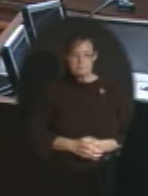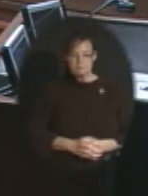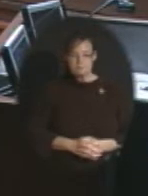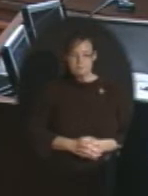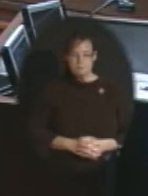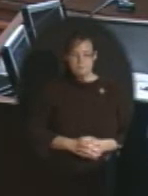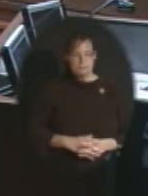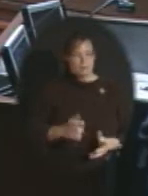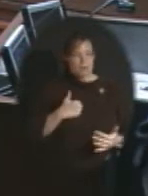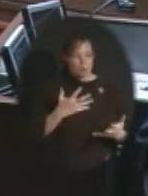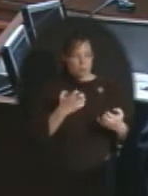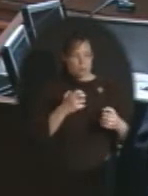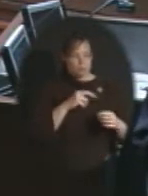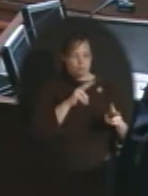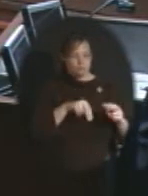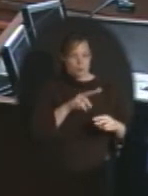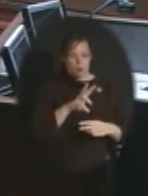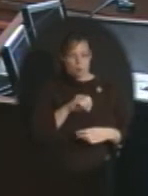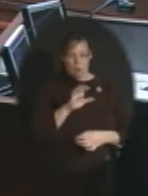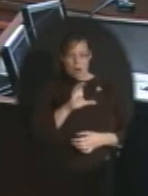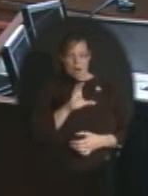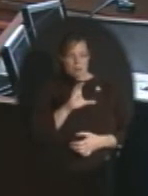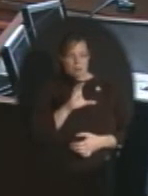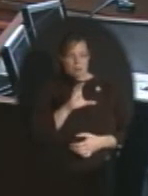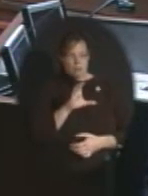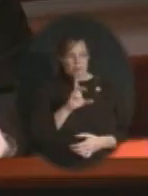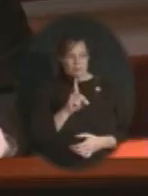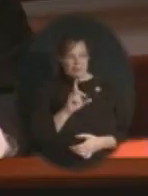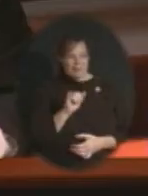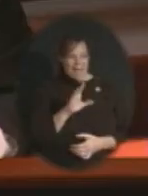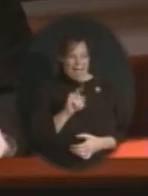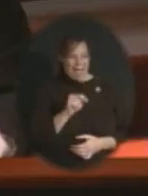I have wanted to look into like wildcat ties or something like that.